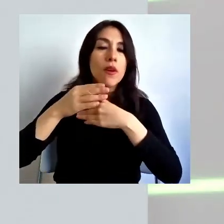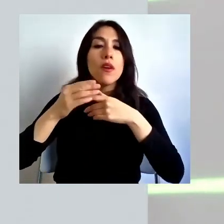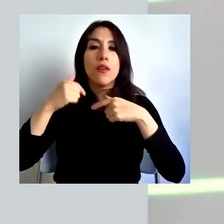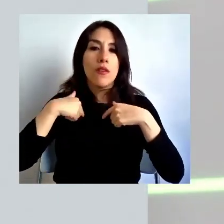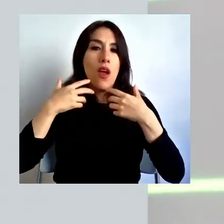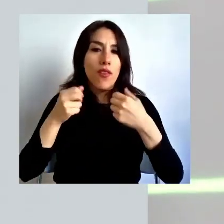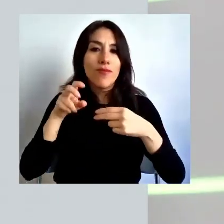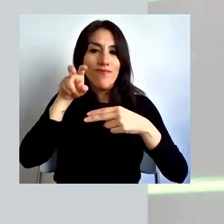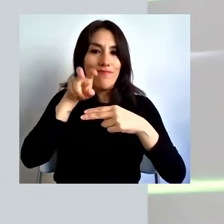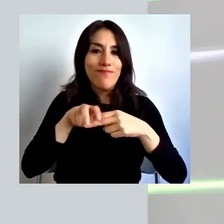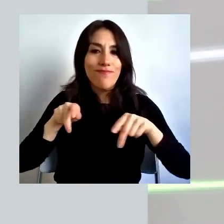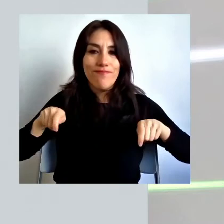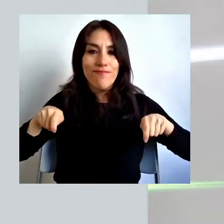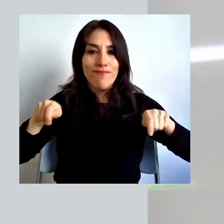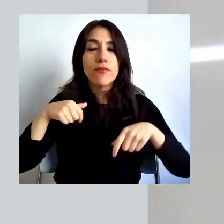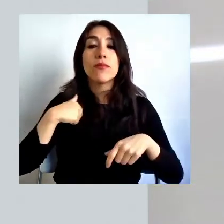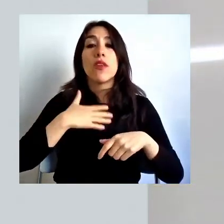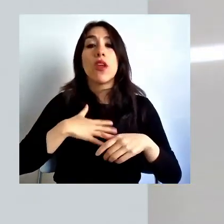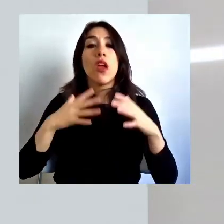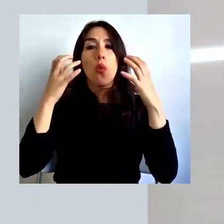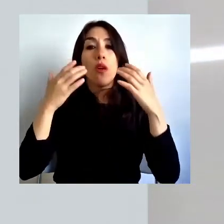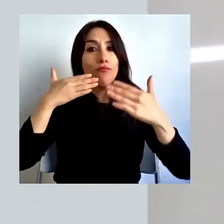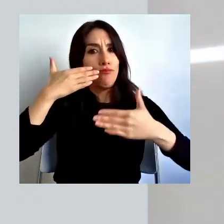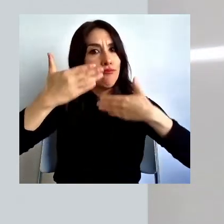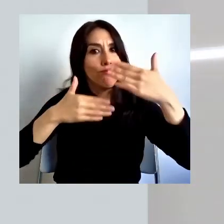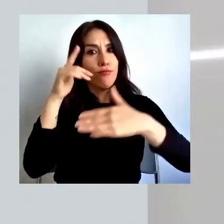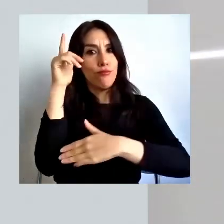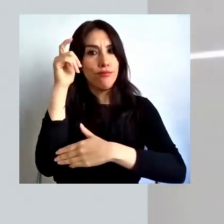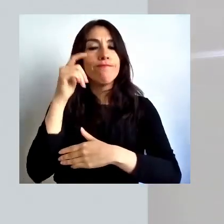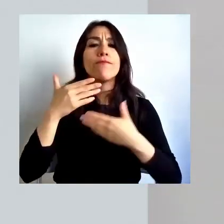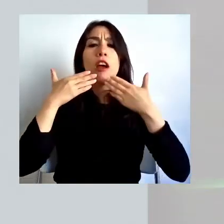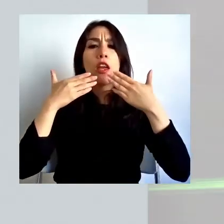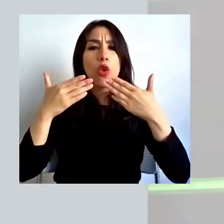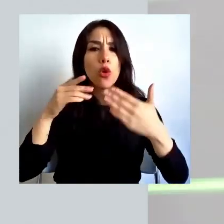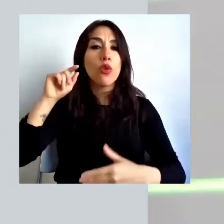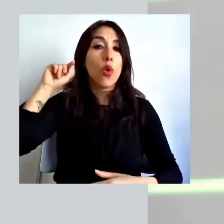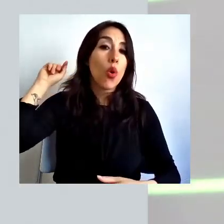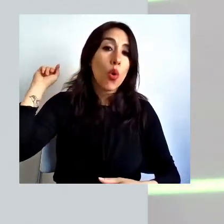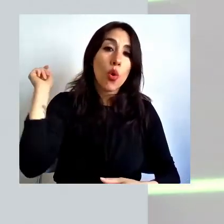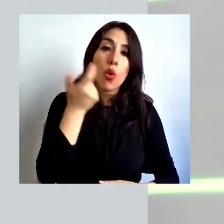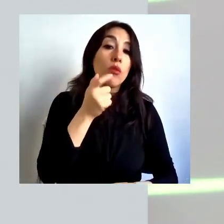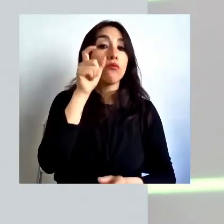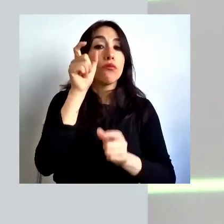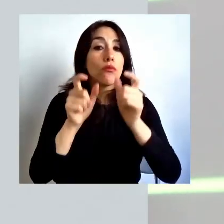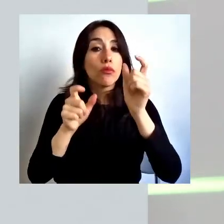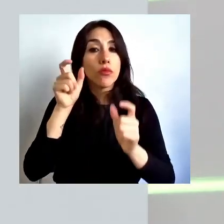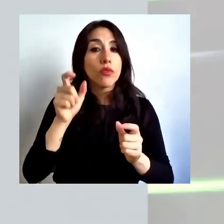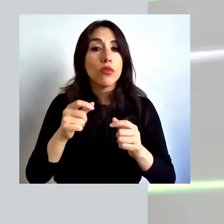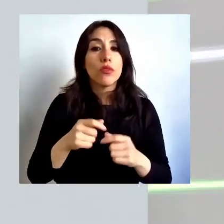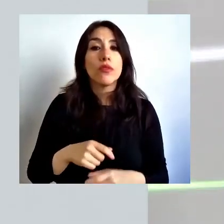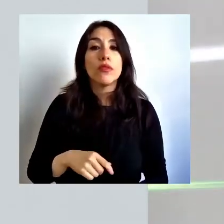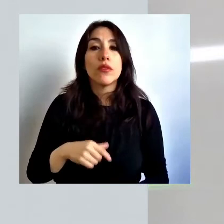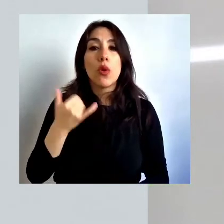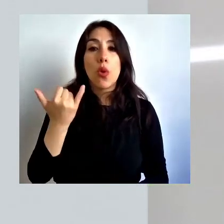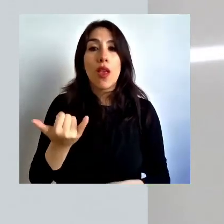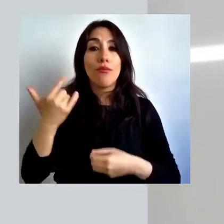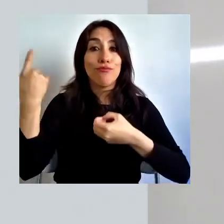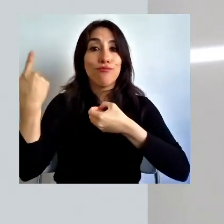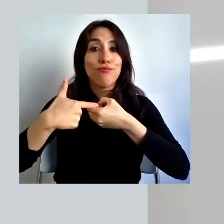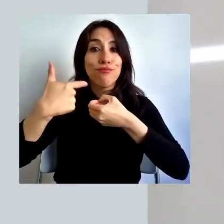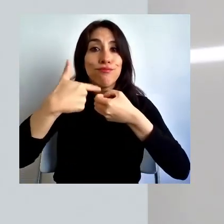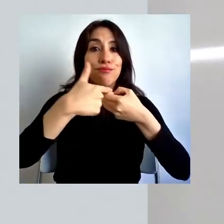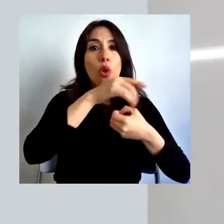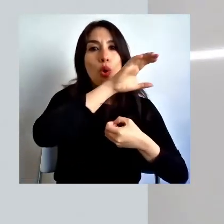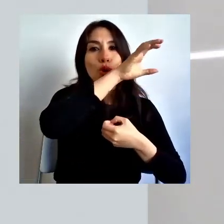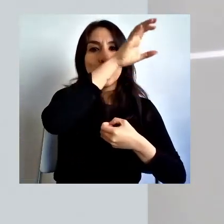would like to start today by thanking all those who are with us today and who have connected from different parts